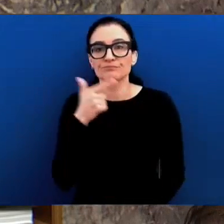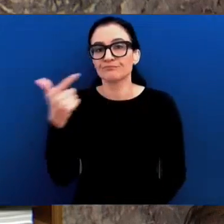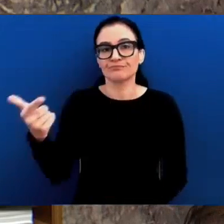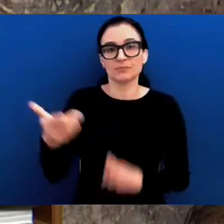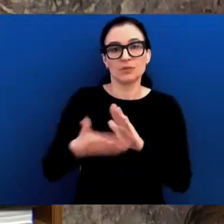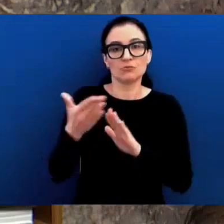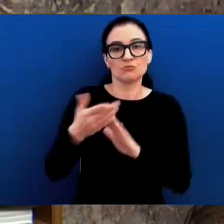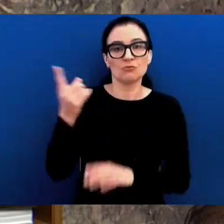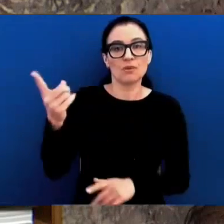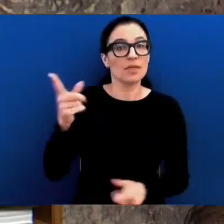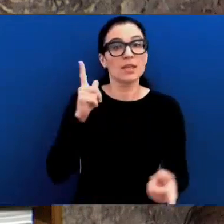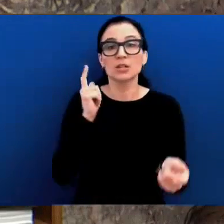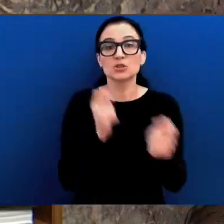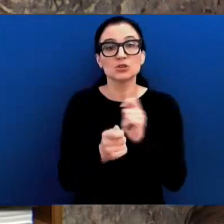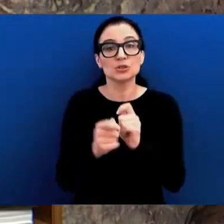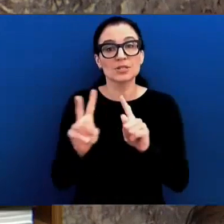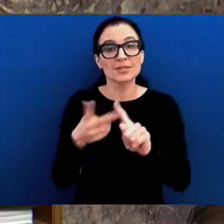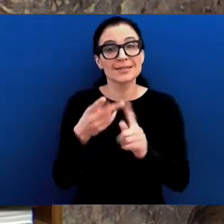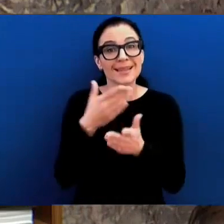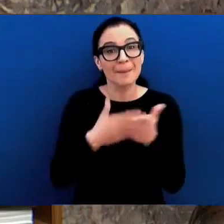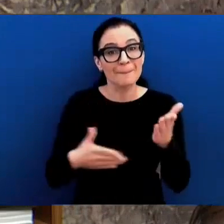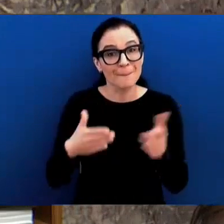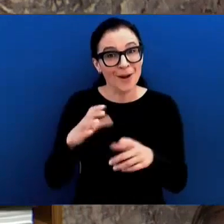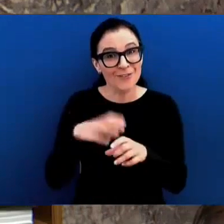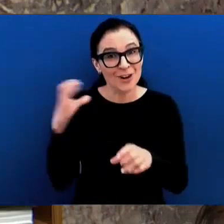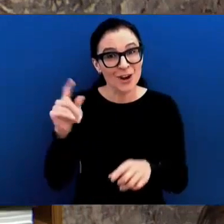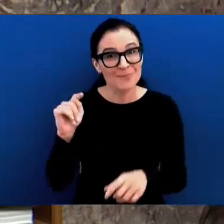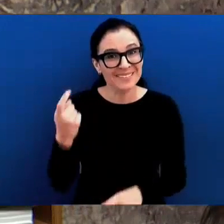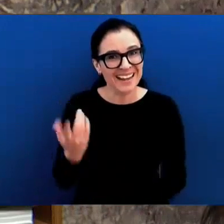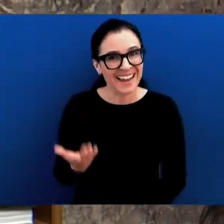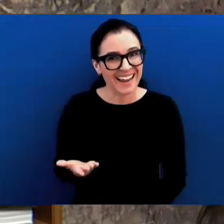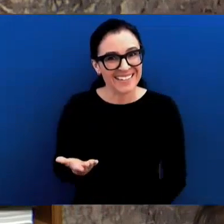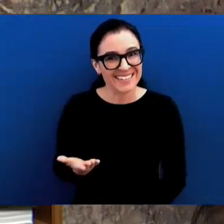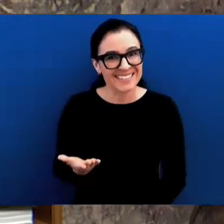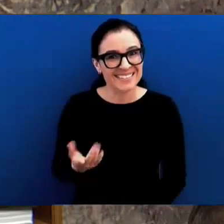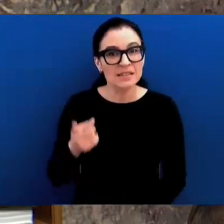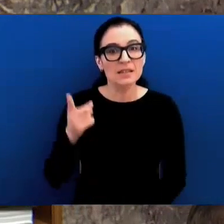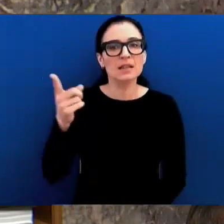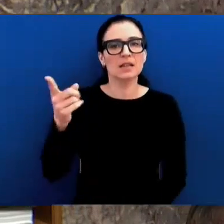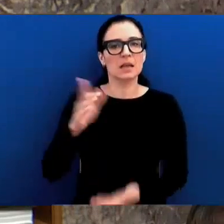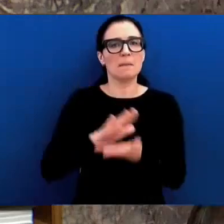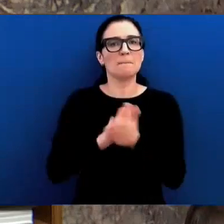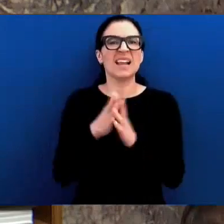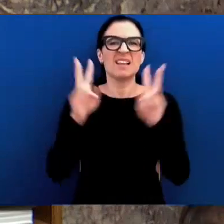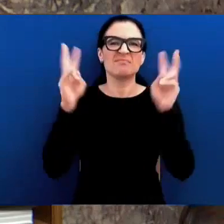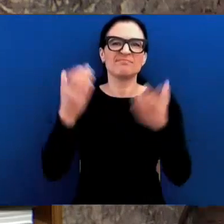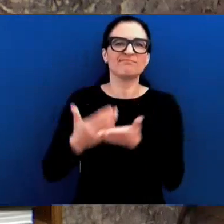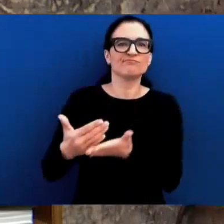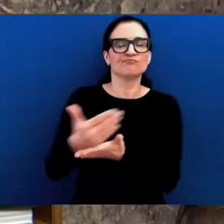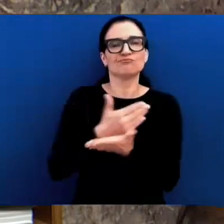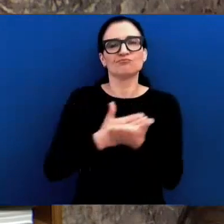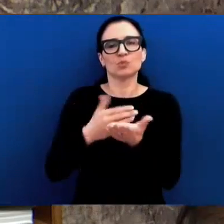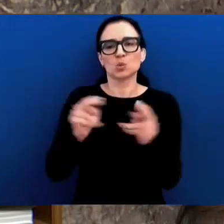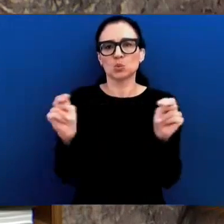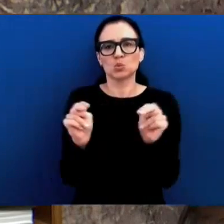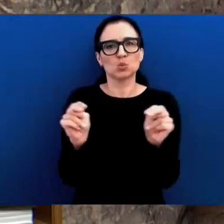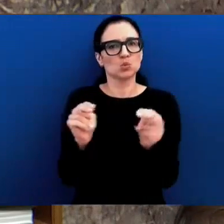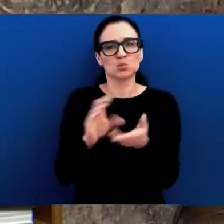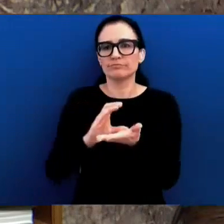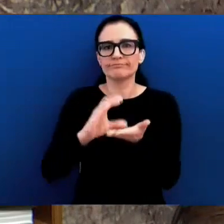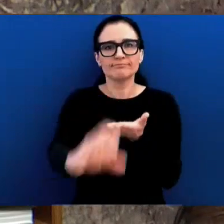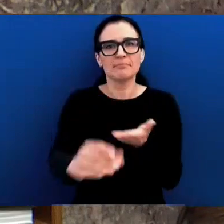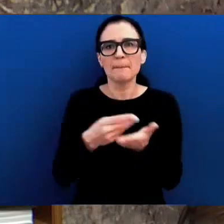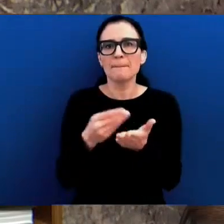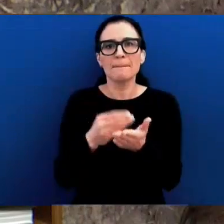that was really unfortunate. Instead of making it revenue neutral, where every penny went back to British Columbians, they took it all into government, more